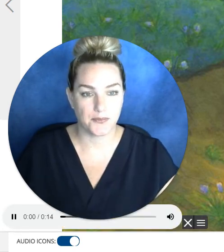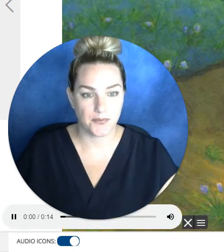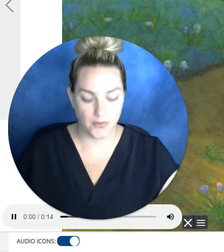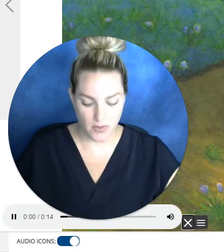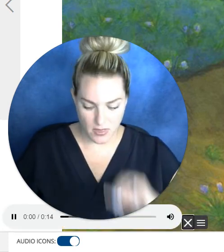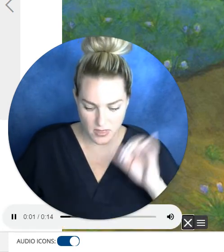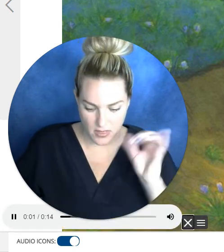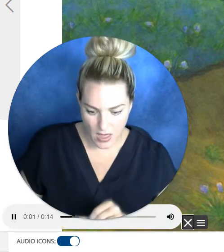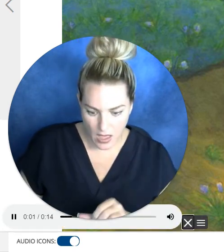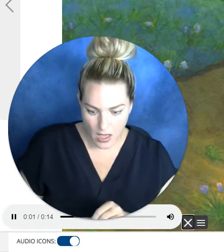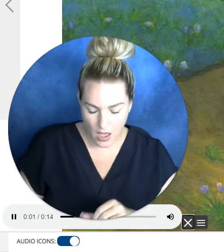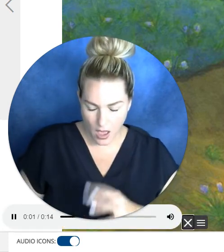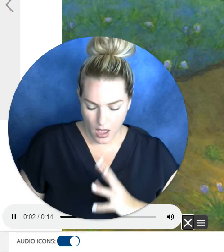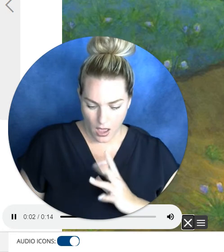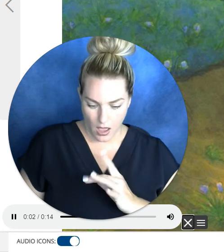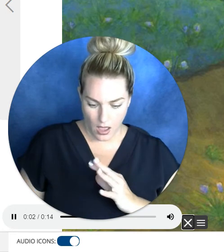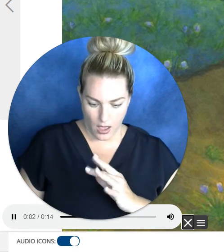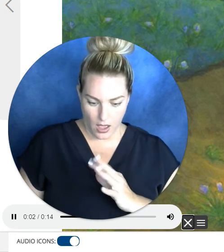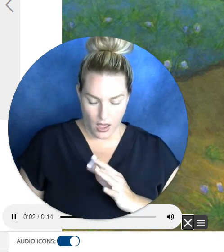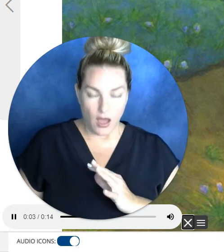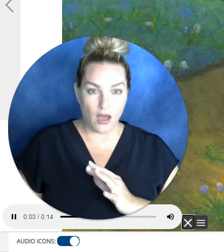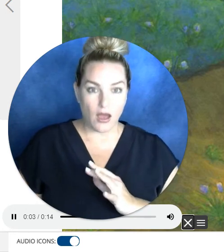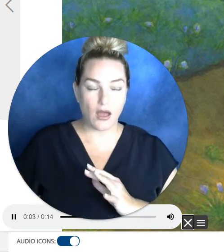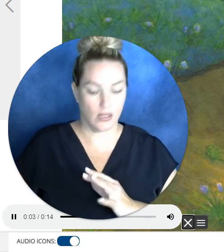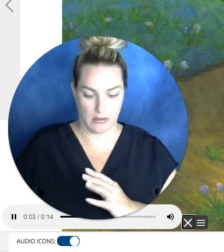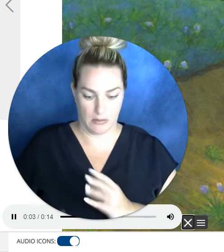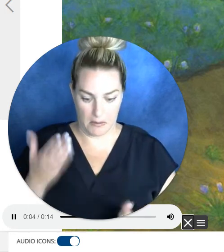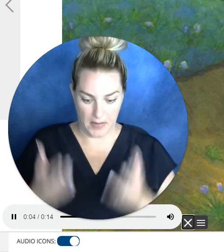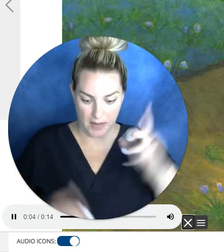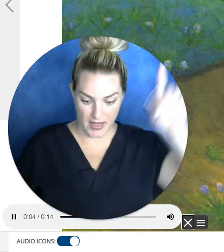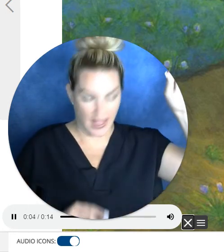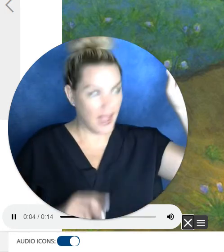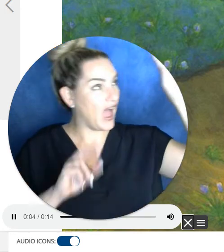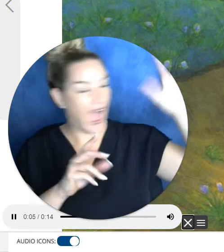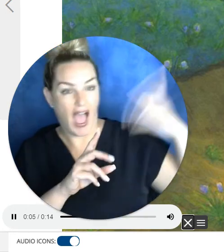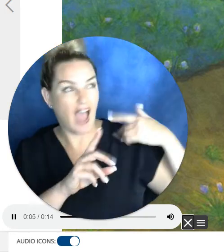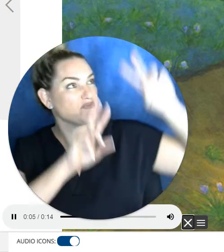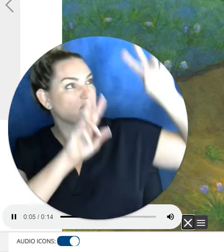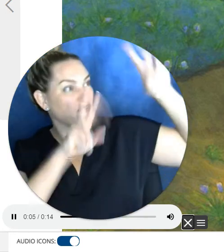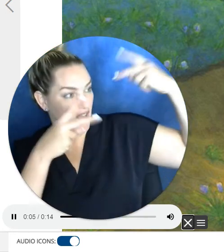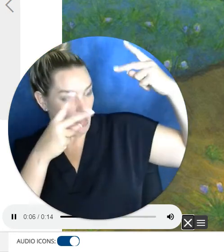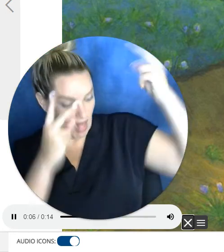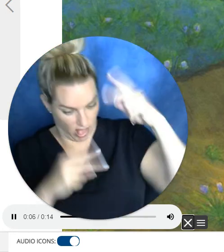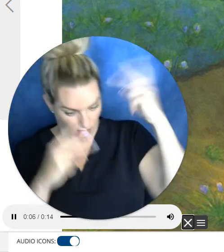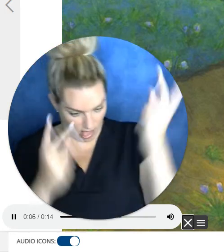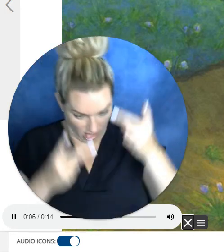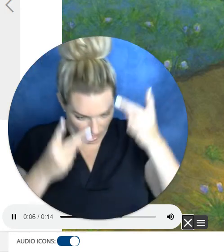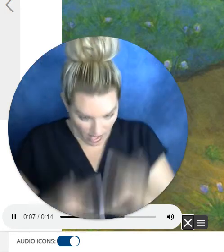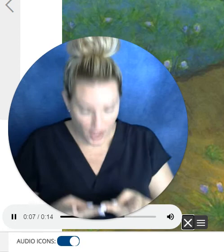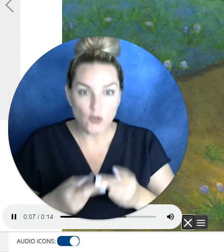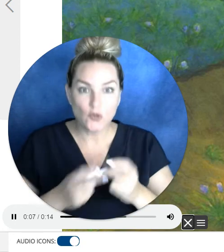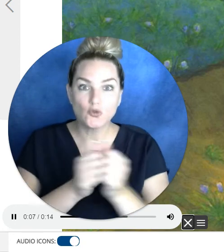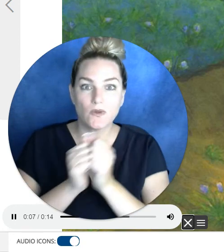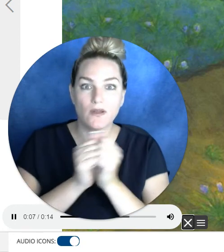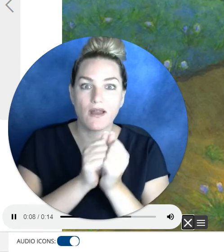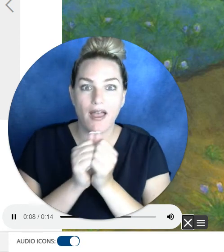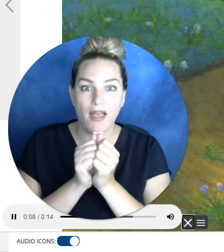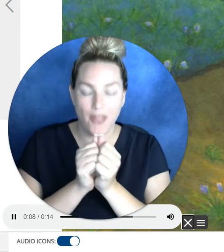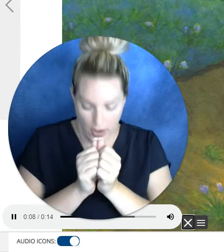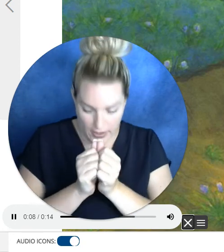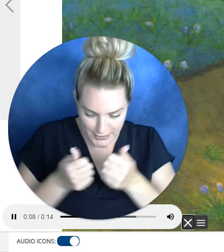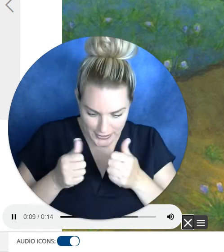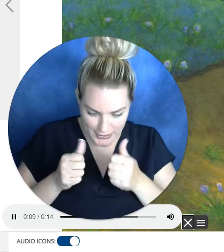"The moon," whispered Mole. "It must have fallen down with me." He reached out to pick